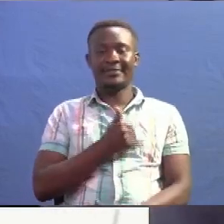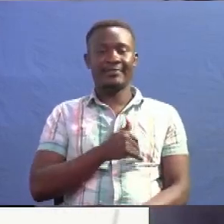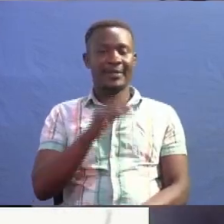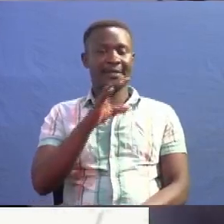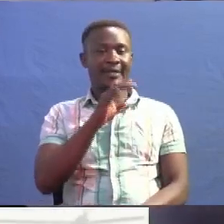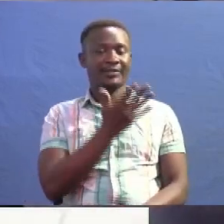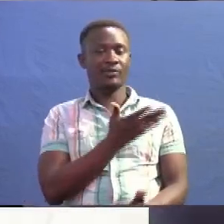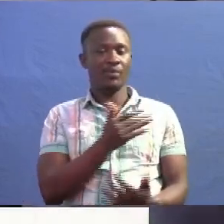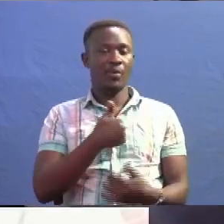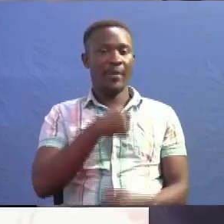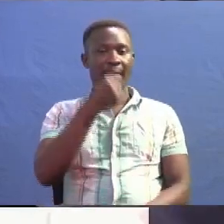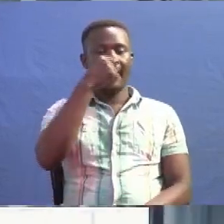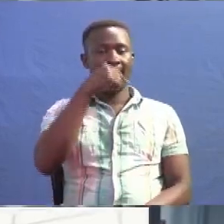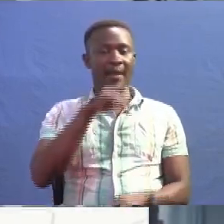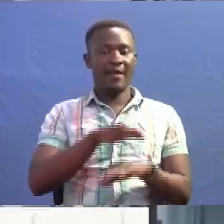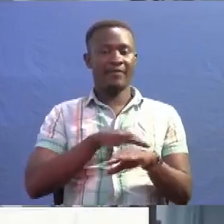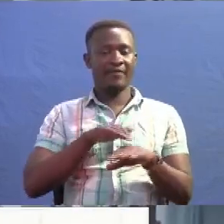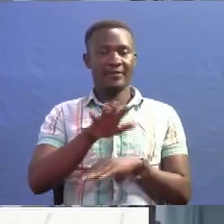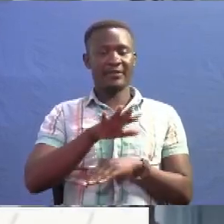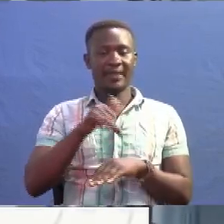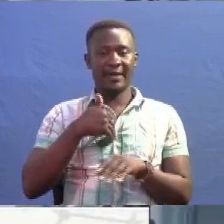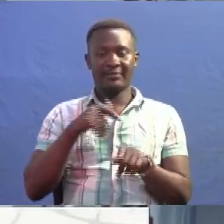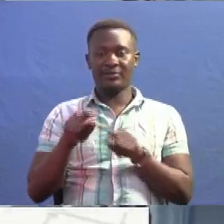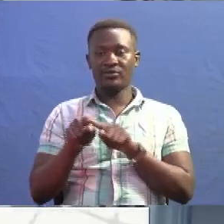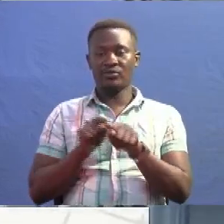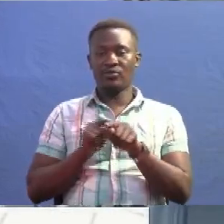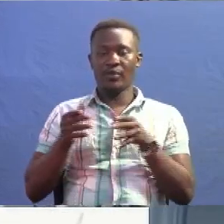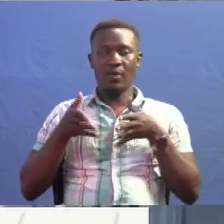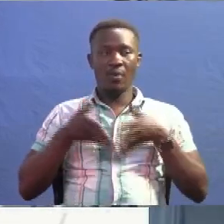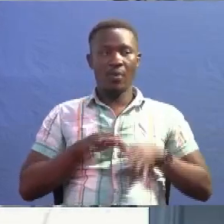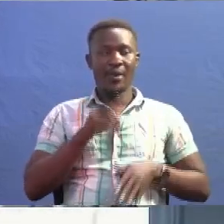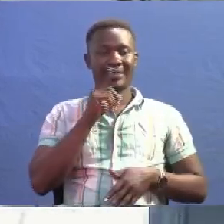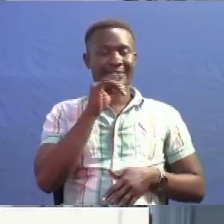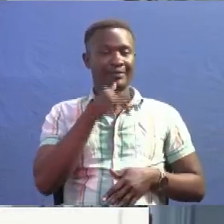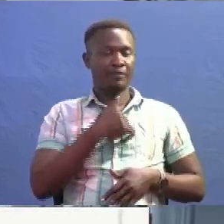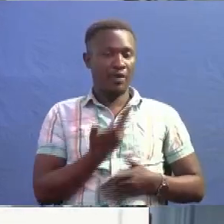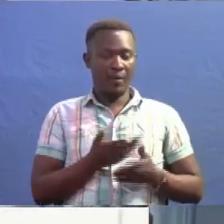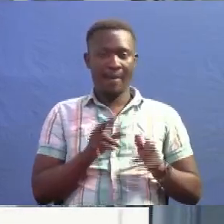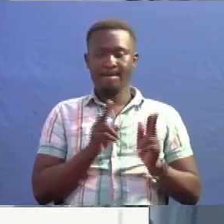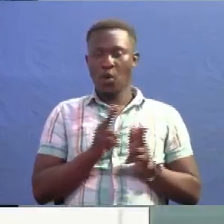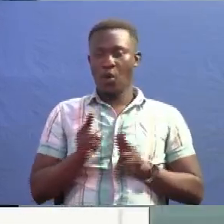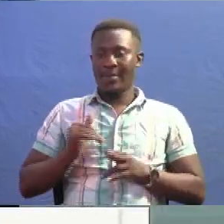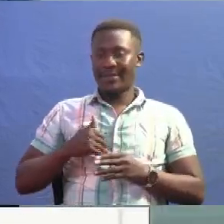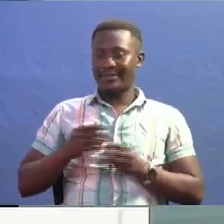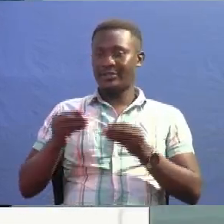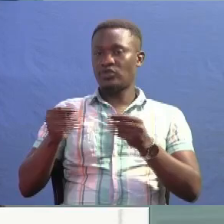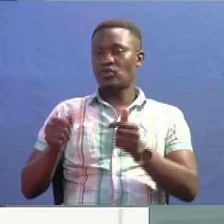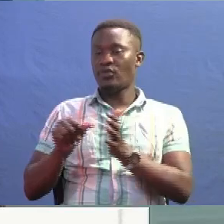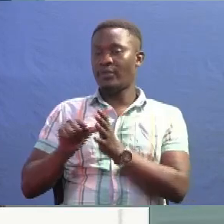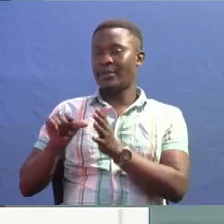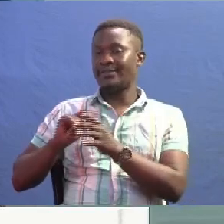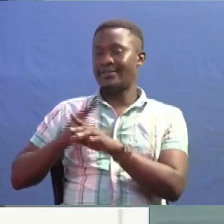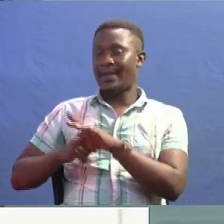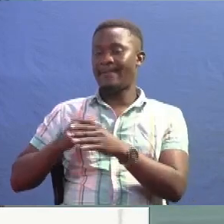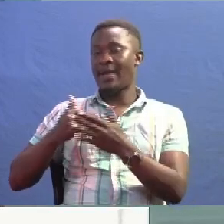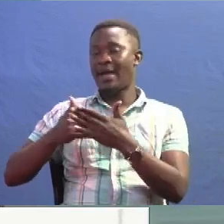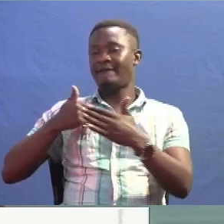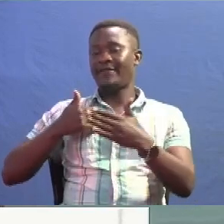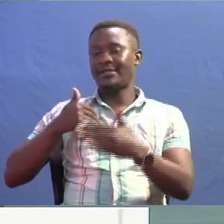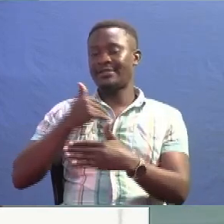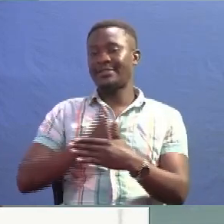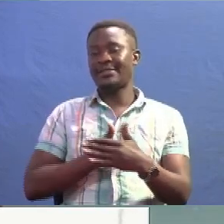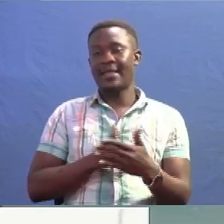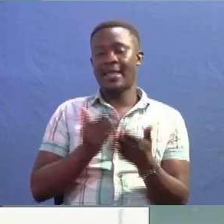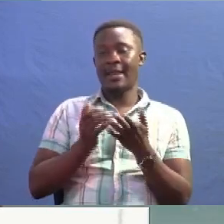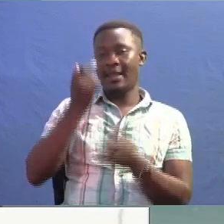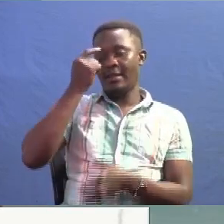where the cleft affects areas that control sound production, speech won't automatically fix itself after surgery, thus the need